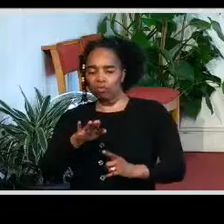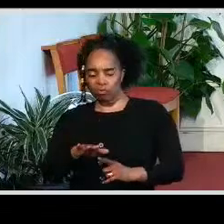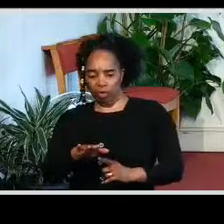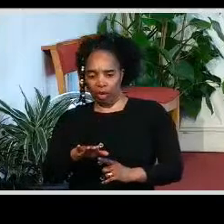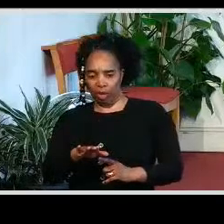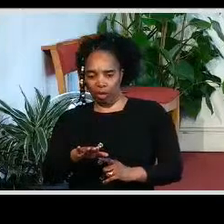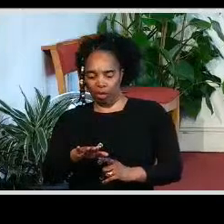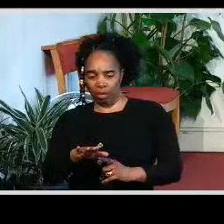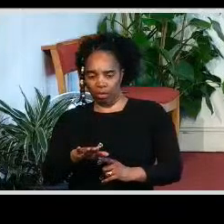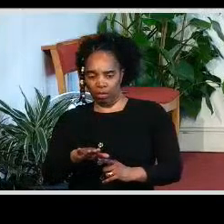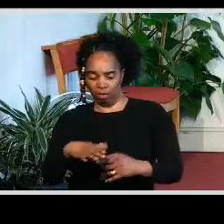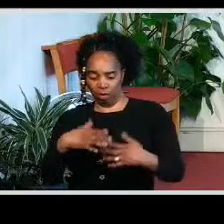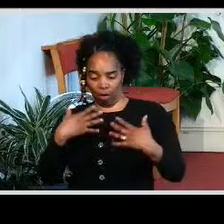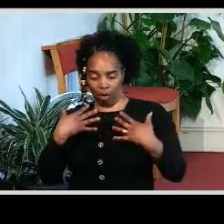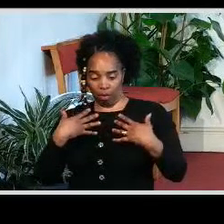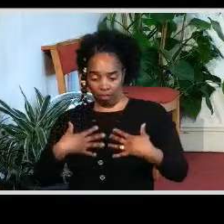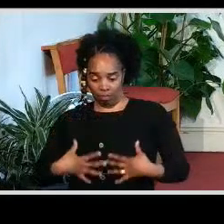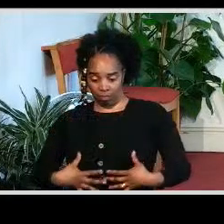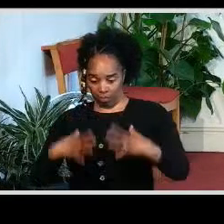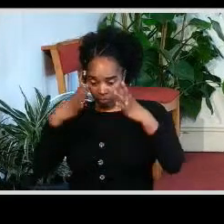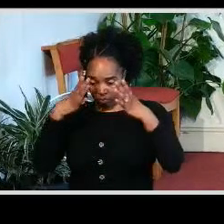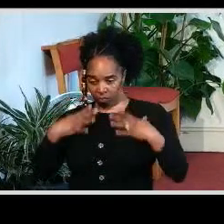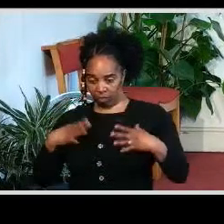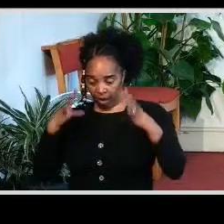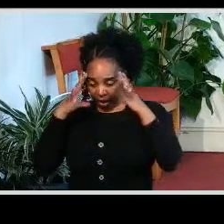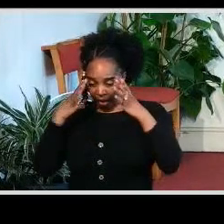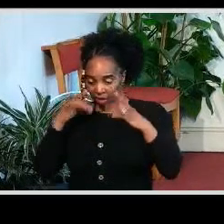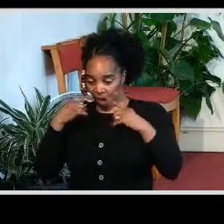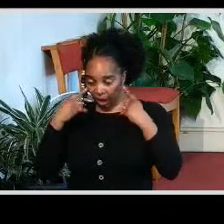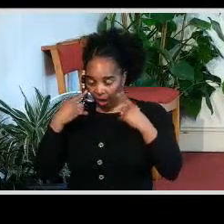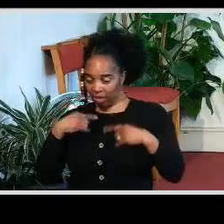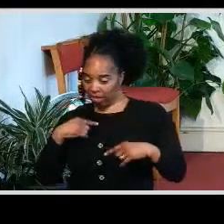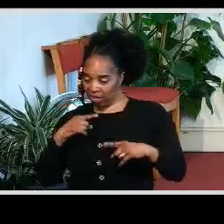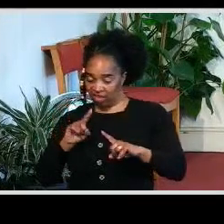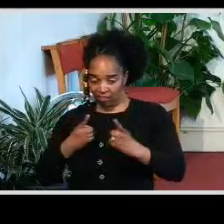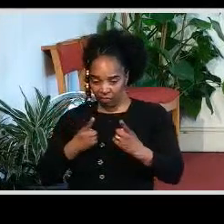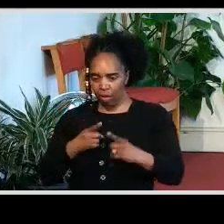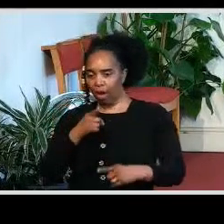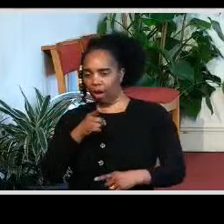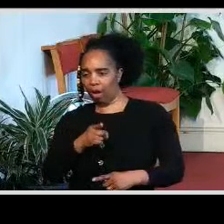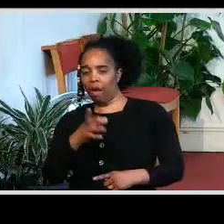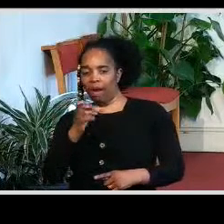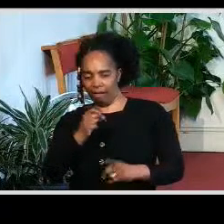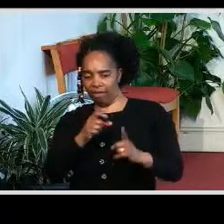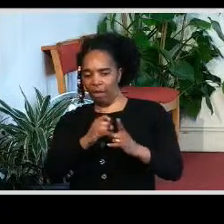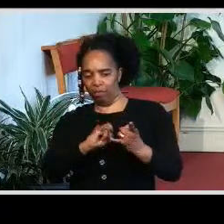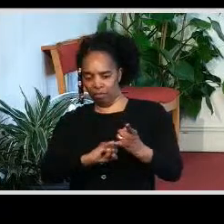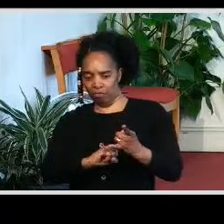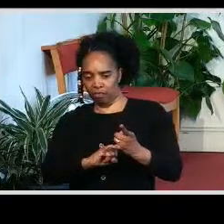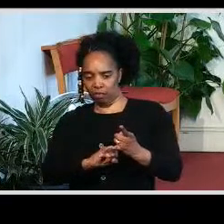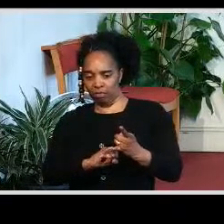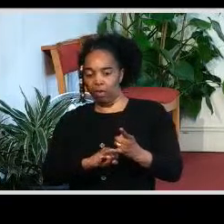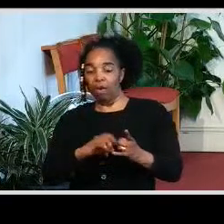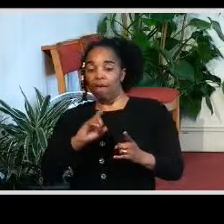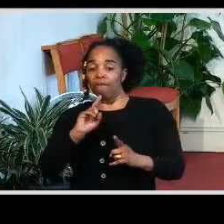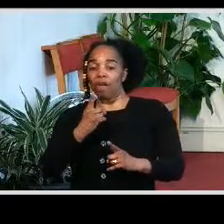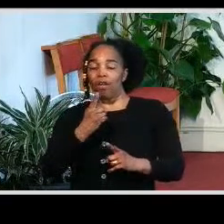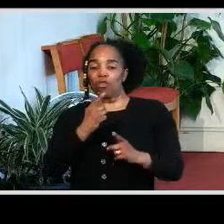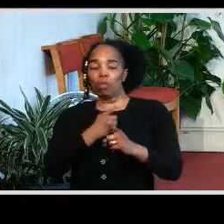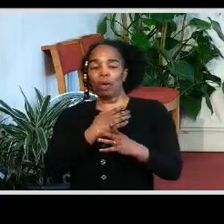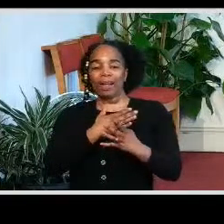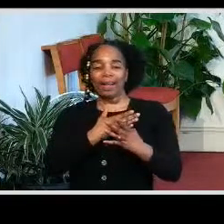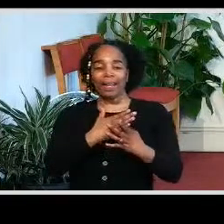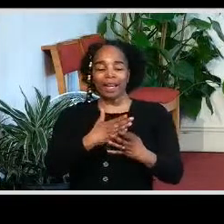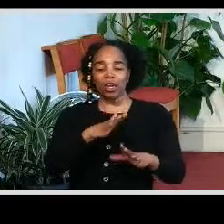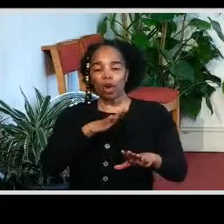the physical presentation might tell you that it's a a child with Down syndrome, you should speak very clearly